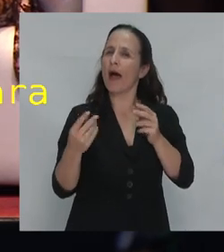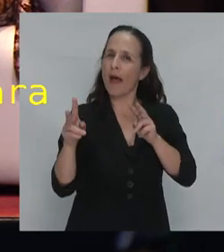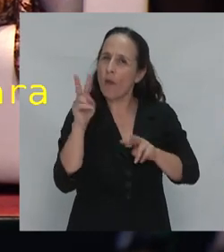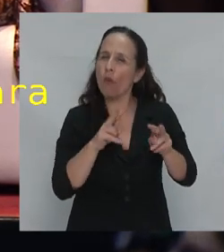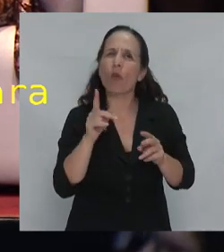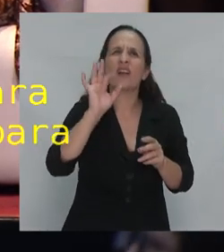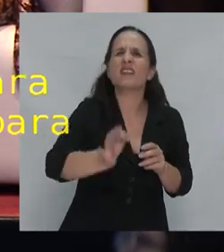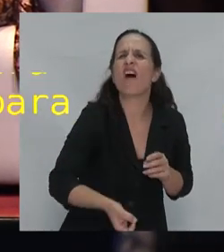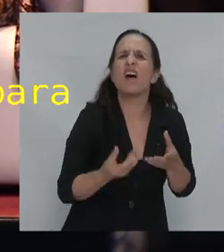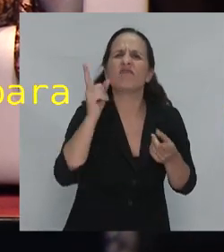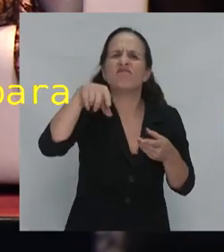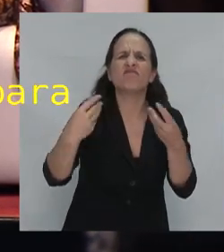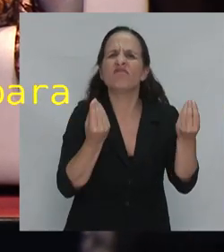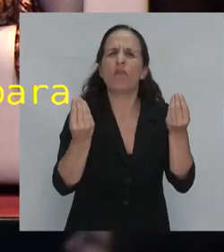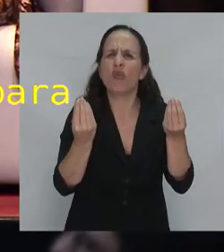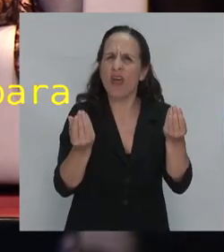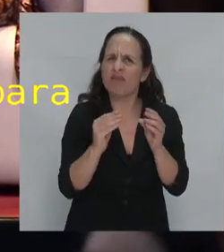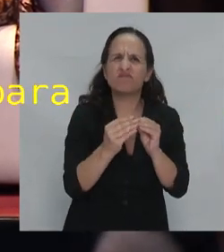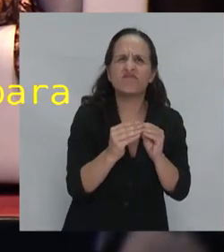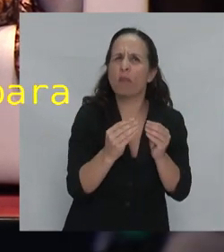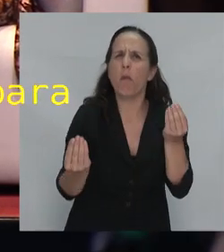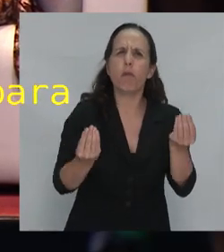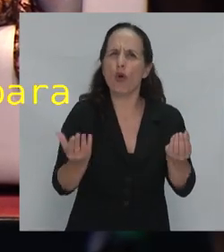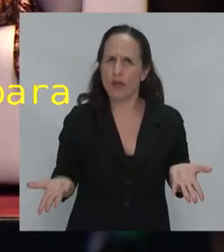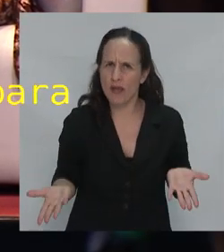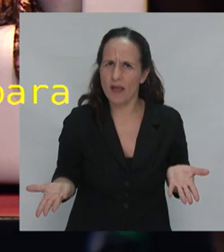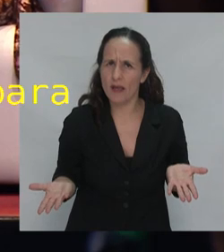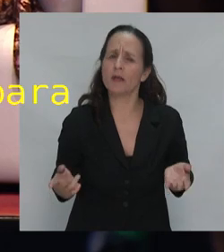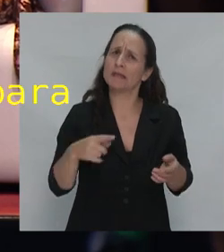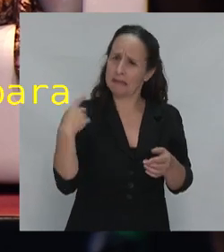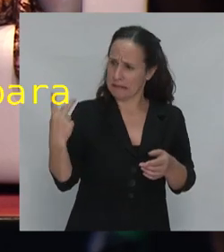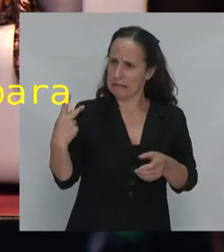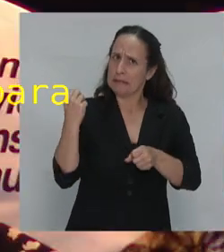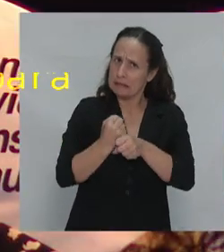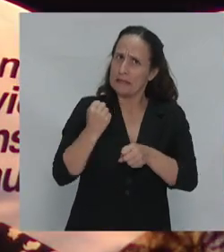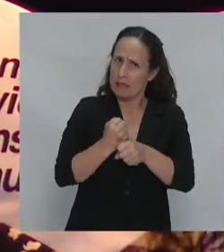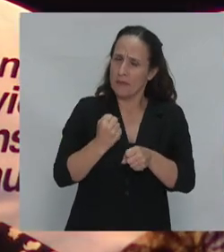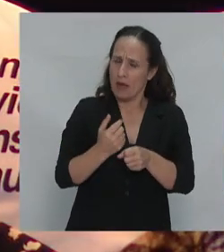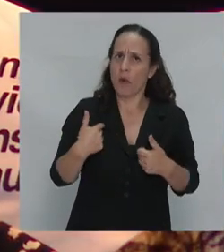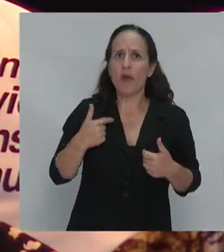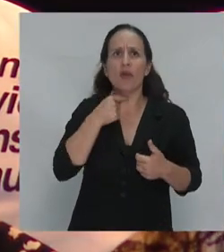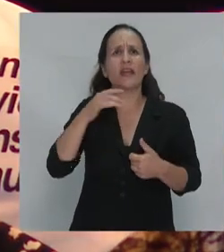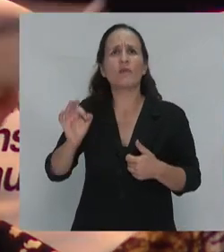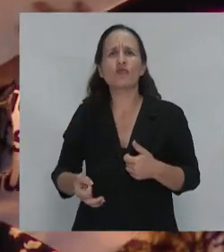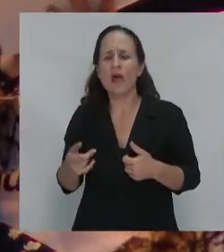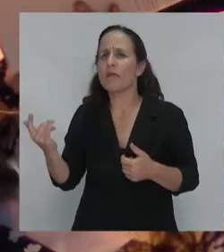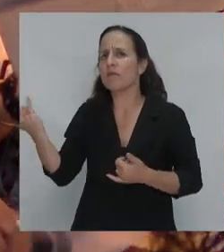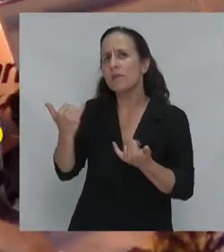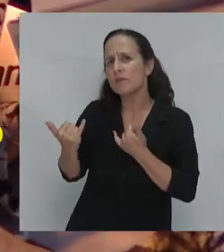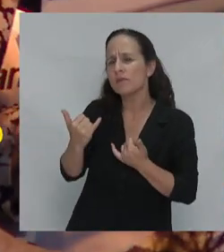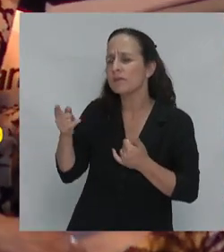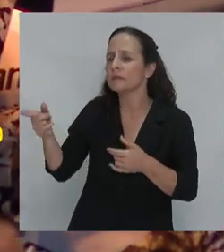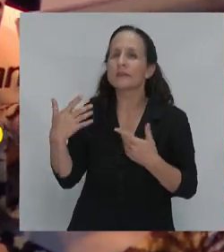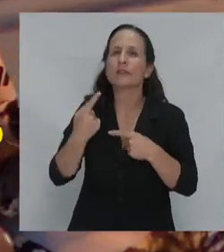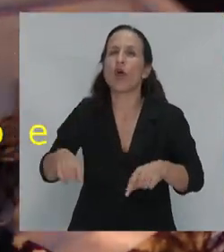on all of this. So let us hear from you. What challenges? Thank you. Thank